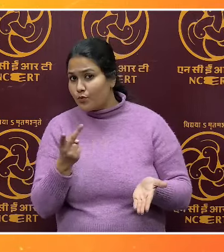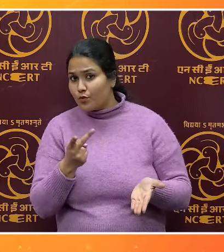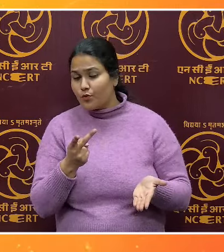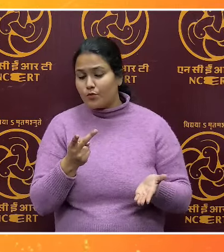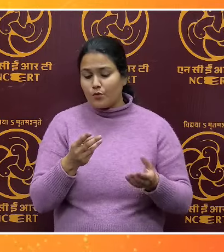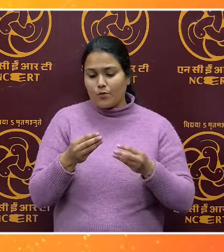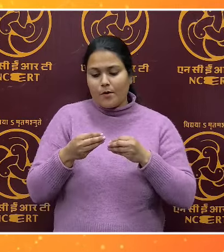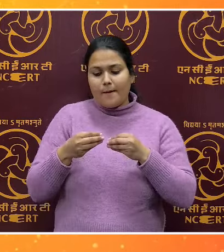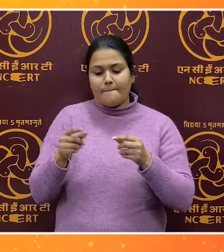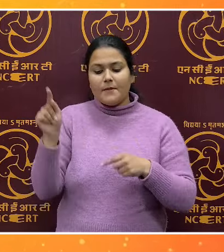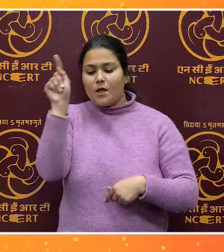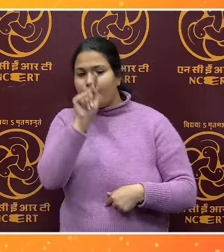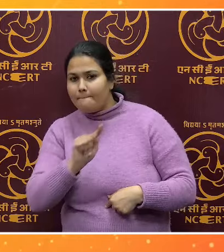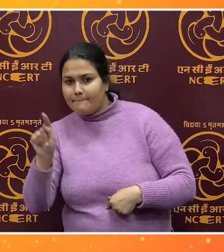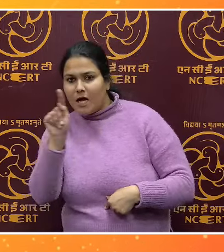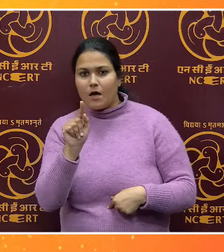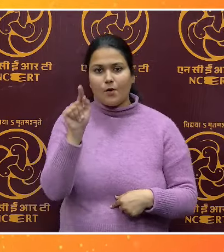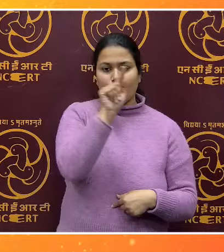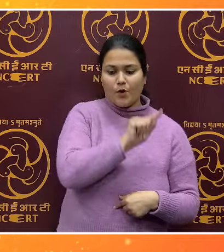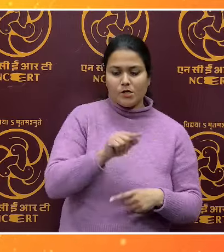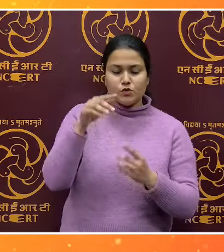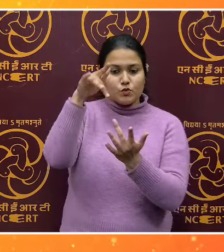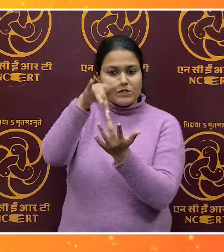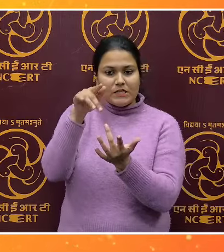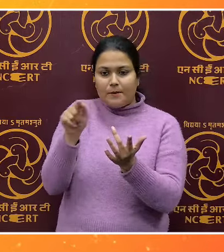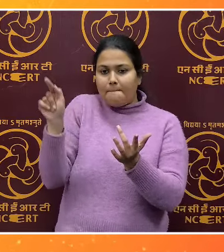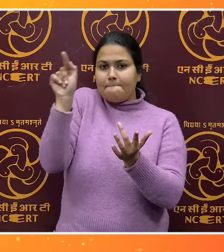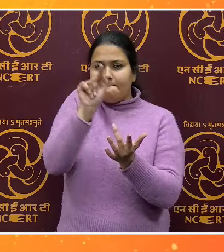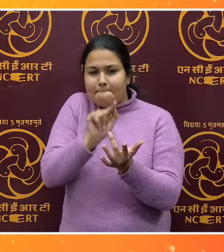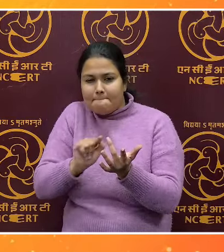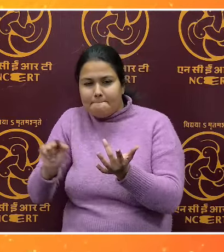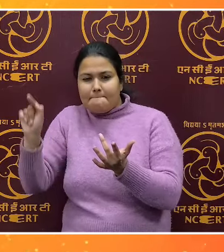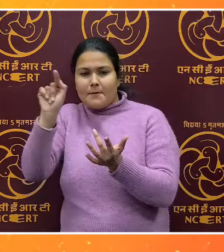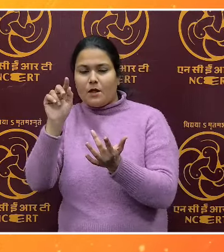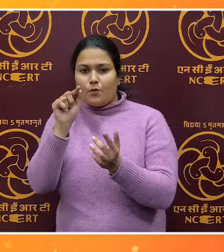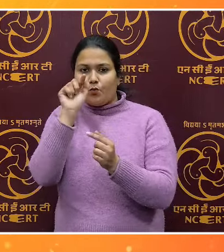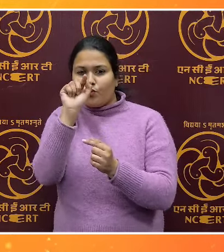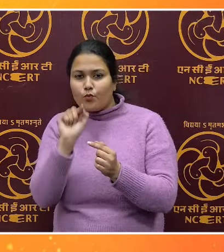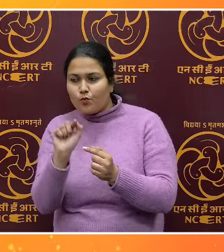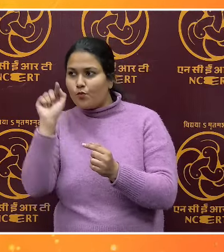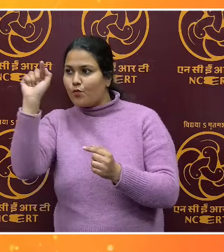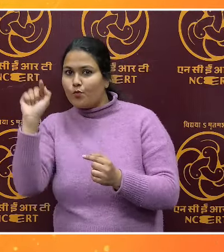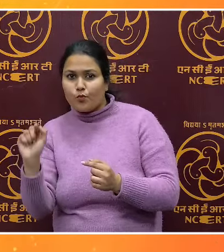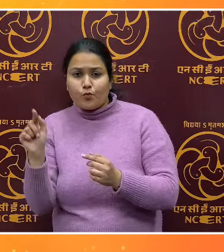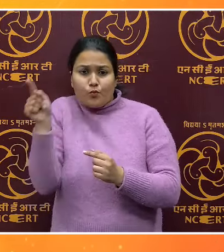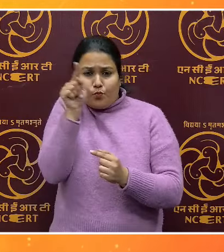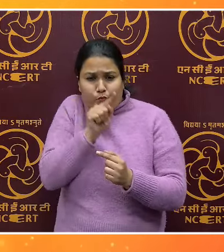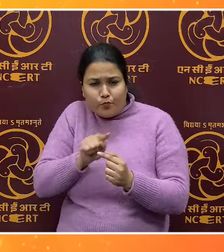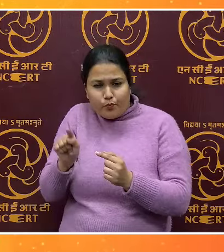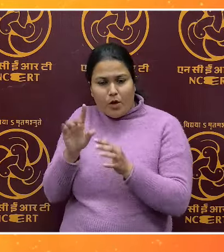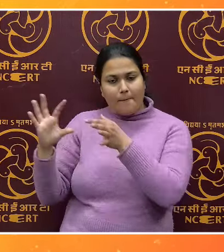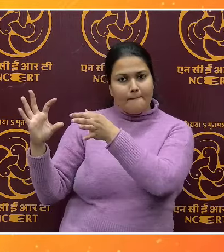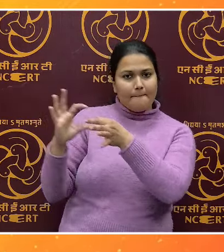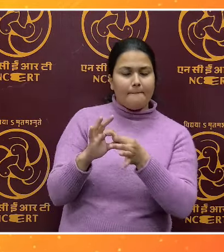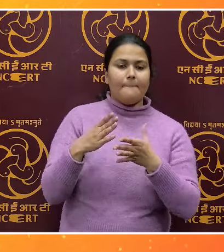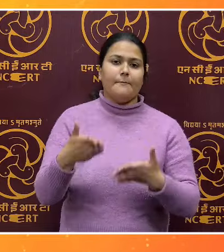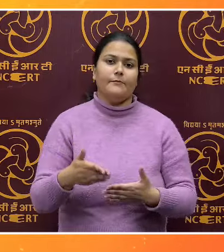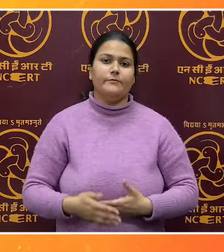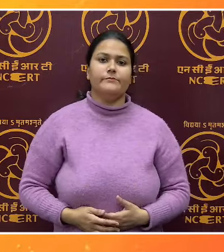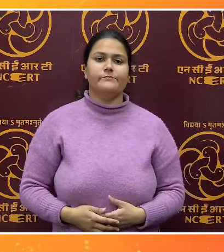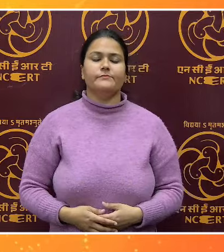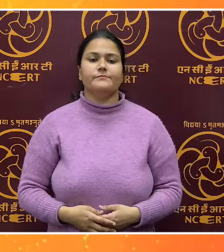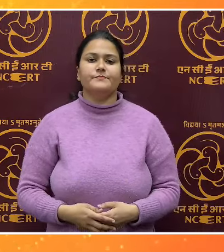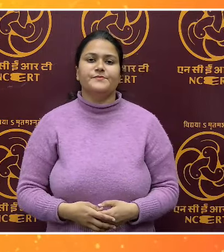of electrons to the central metal. So, this will be the example of bidentate ligand.